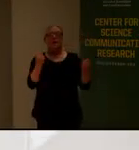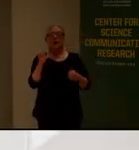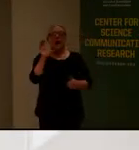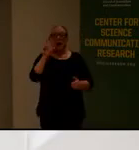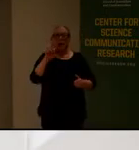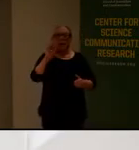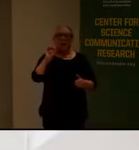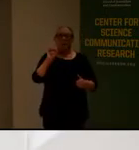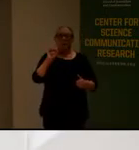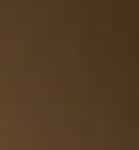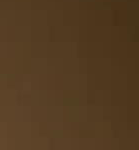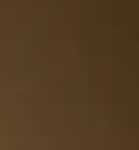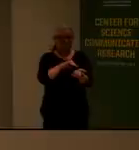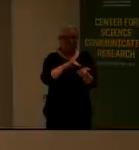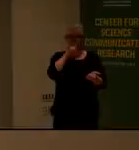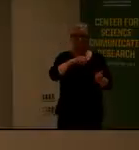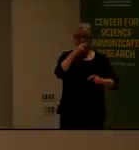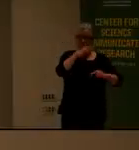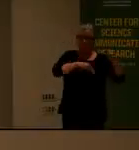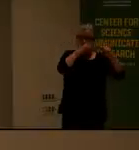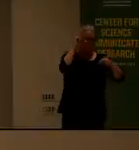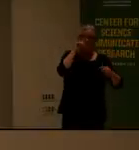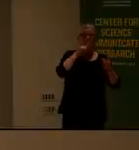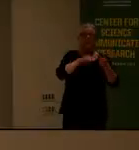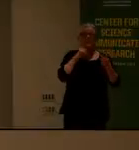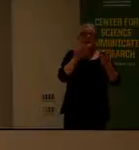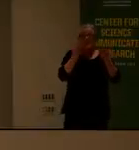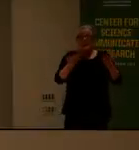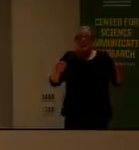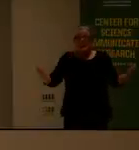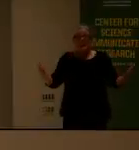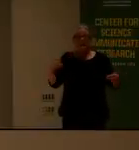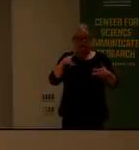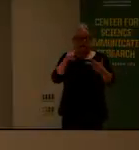a building, I need certain supplies, and I need power.